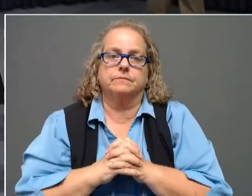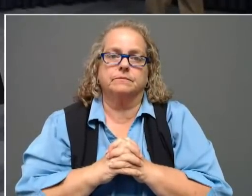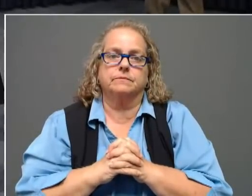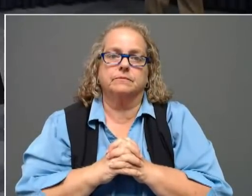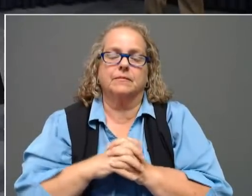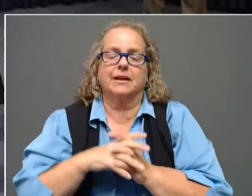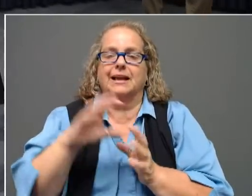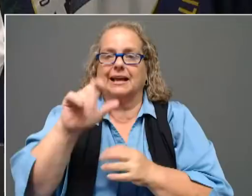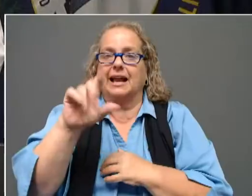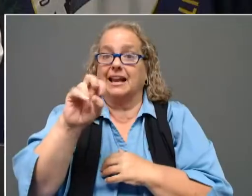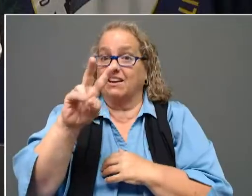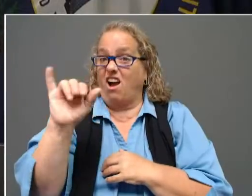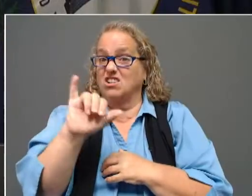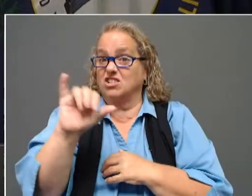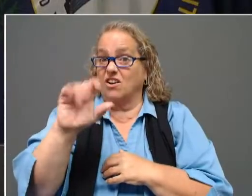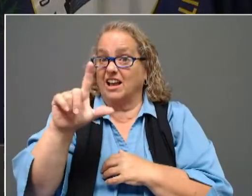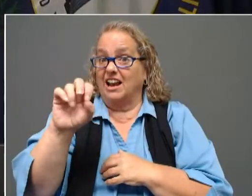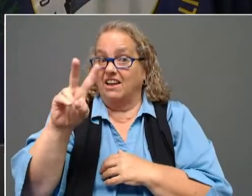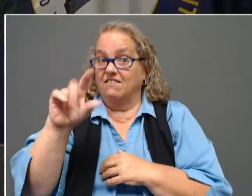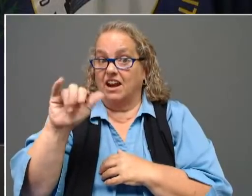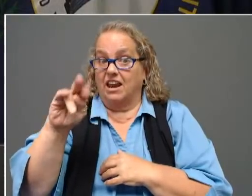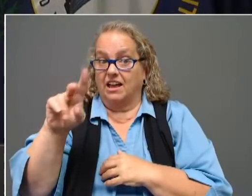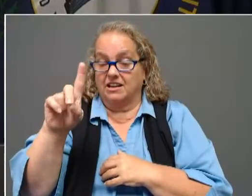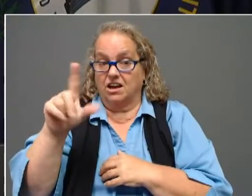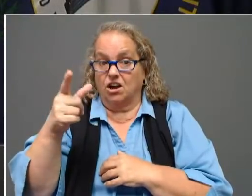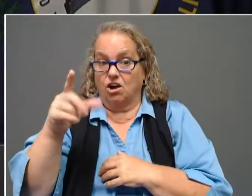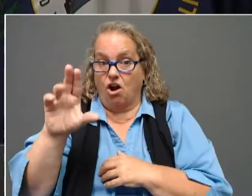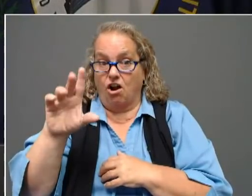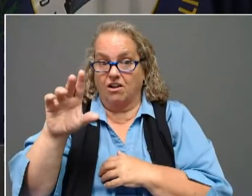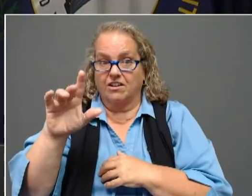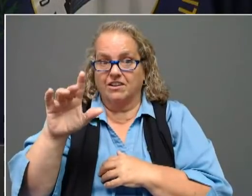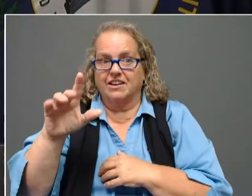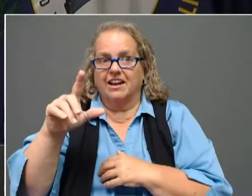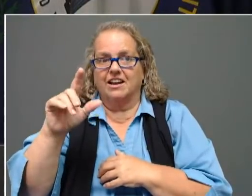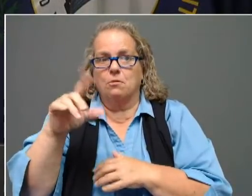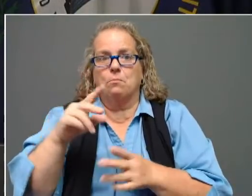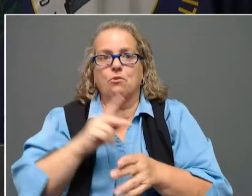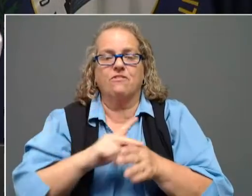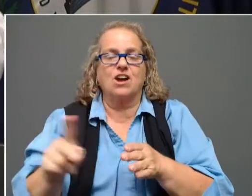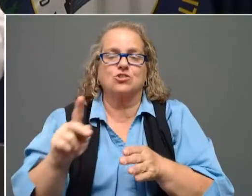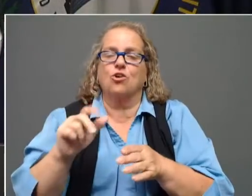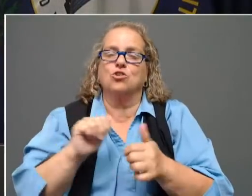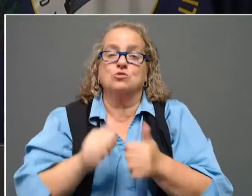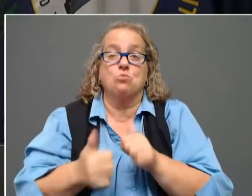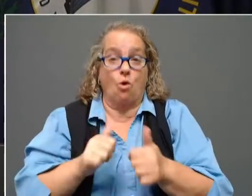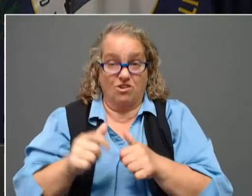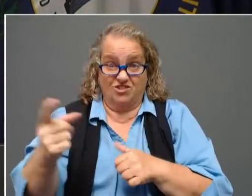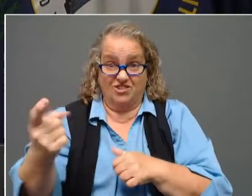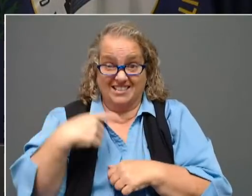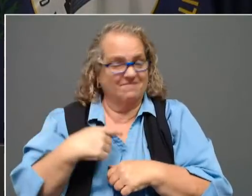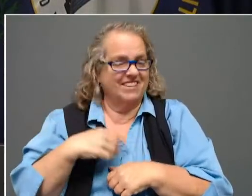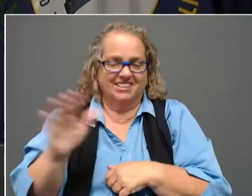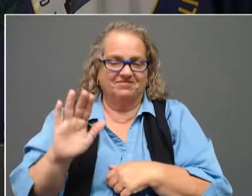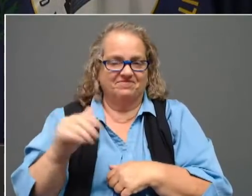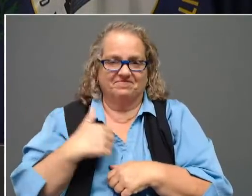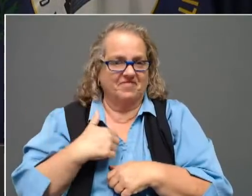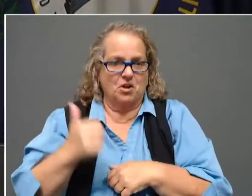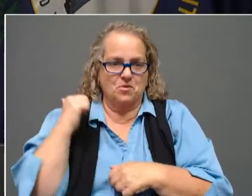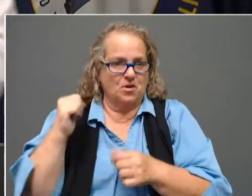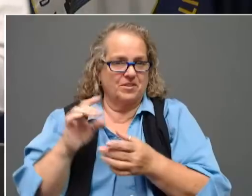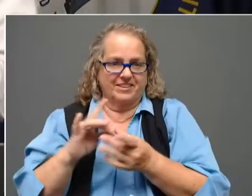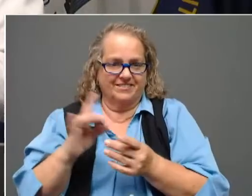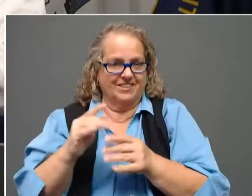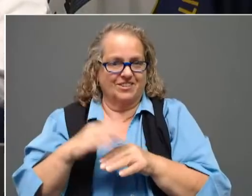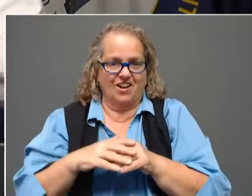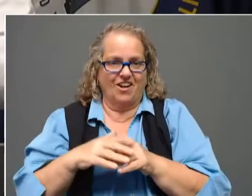Cleveland professional athletics cured me of any interest in professional sports as a young child, so I don't have any further comment on the